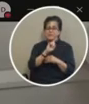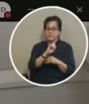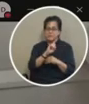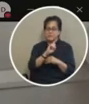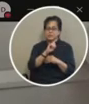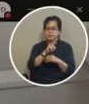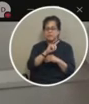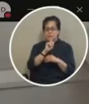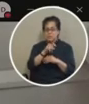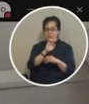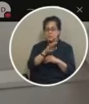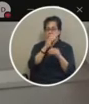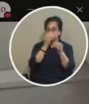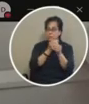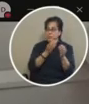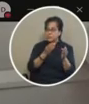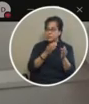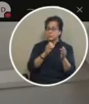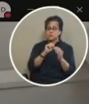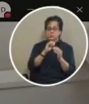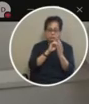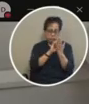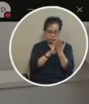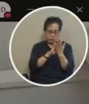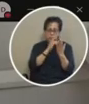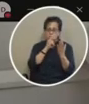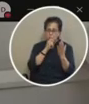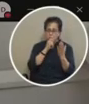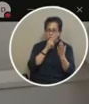it was asking them for their information so we could validate who they were.